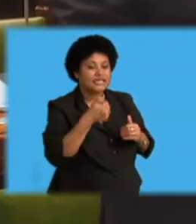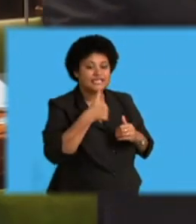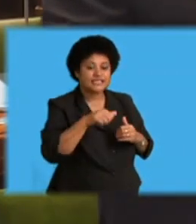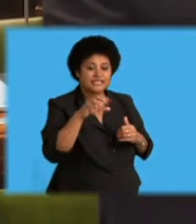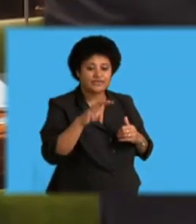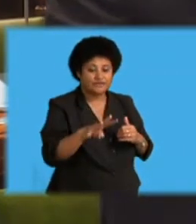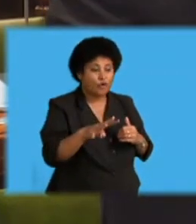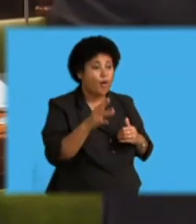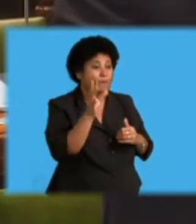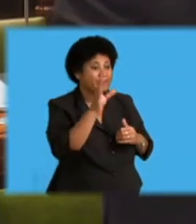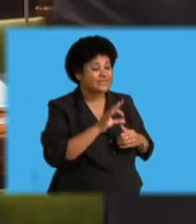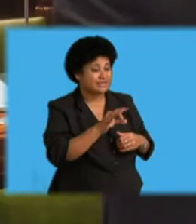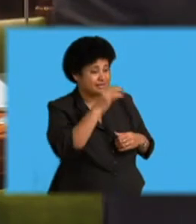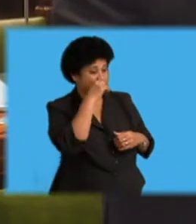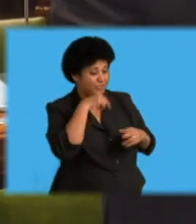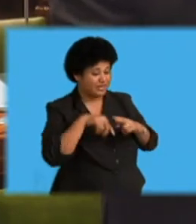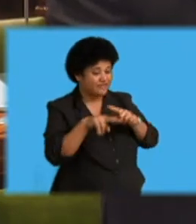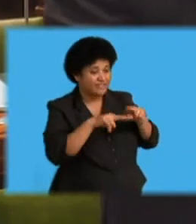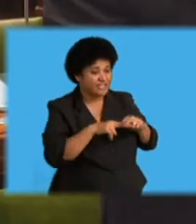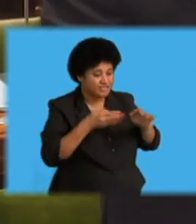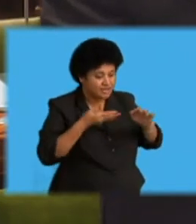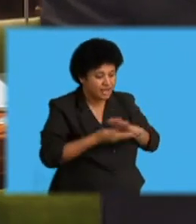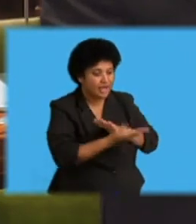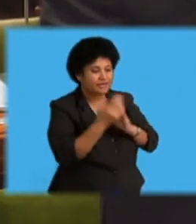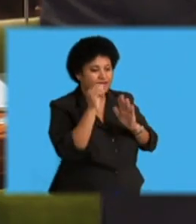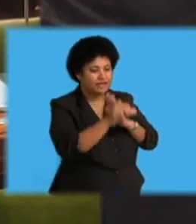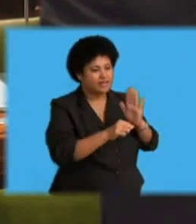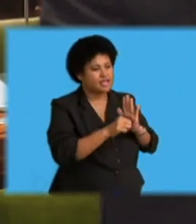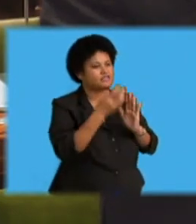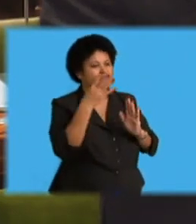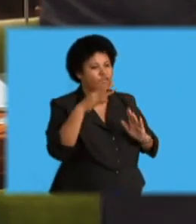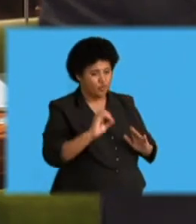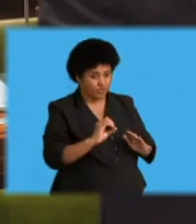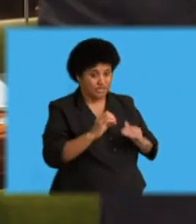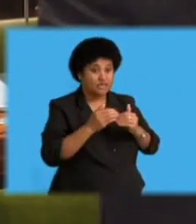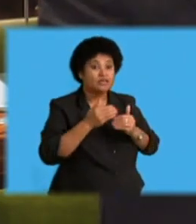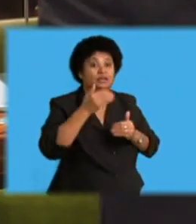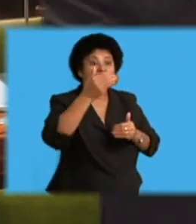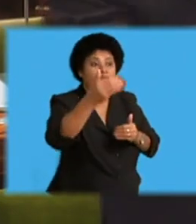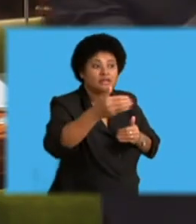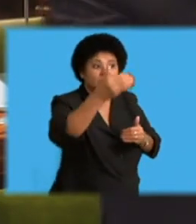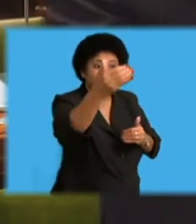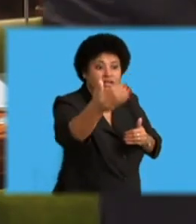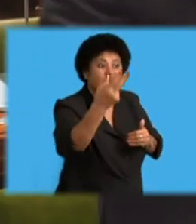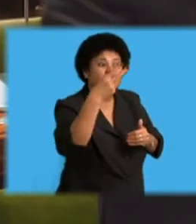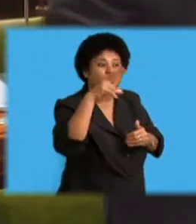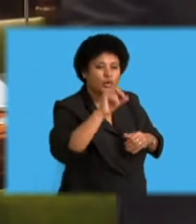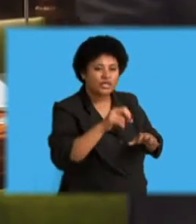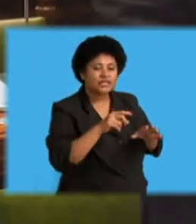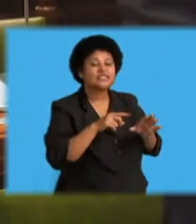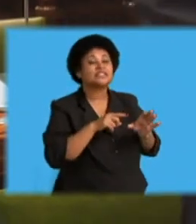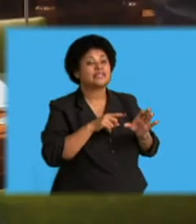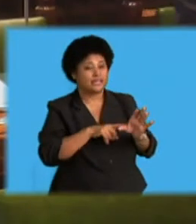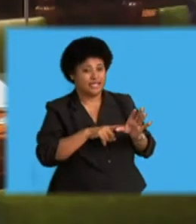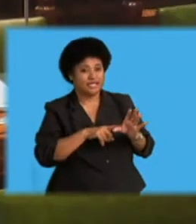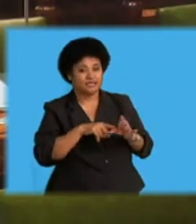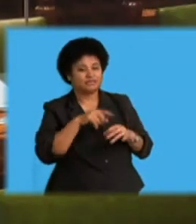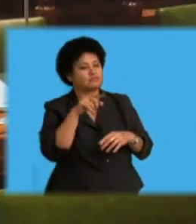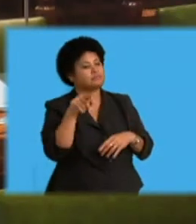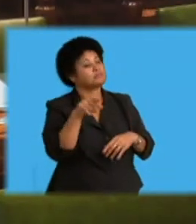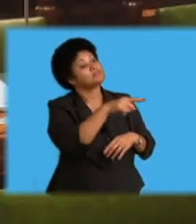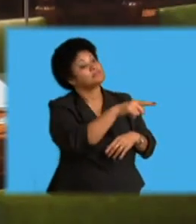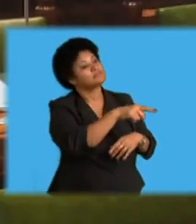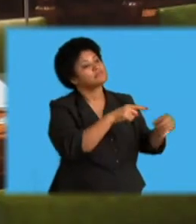below the age of 40. In 20 or 30 years' time, Madam Speaker, go to the Bureau of Statistics, you'll get it. If you, Madam